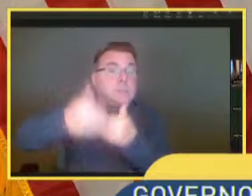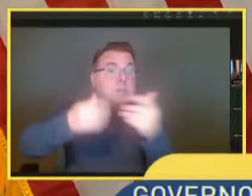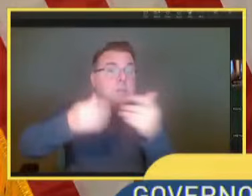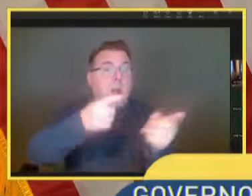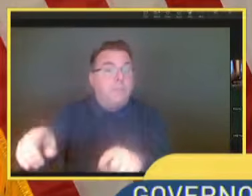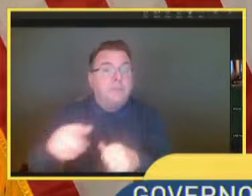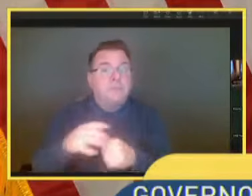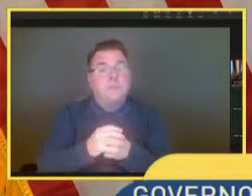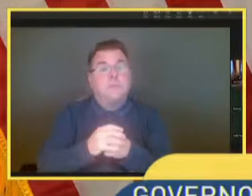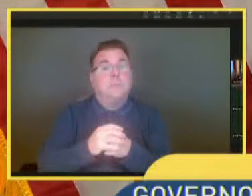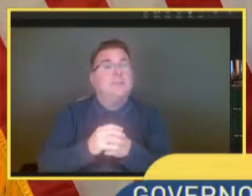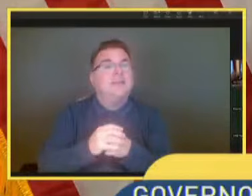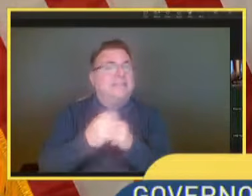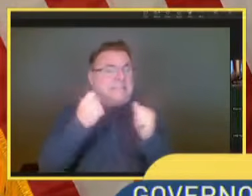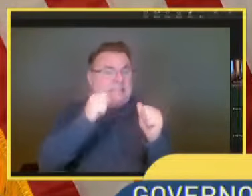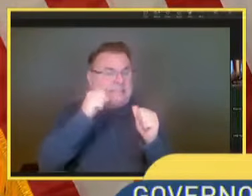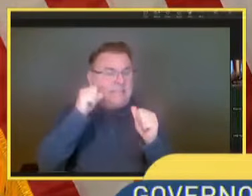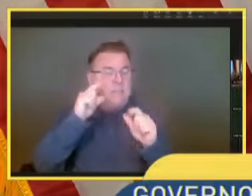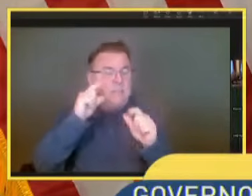good conversation